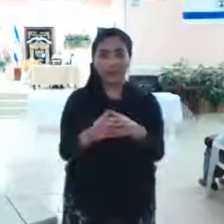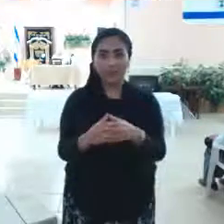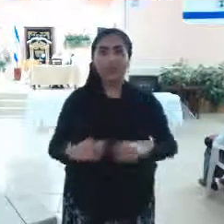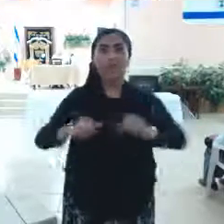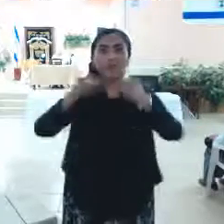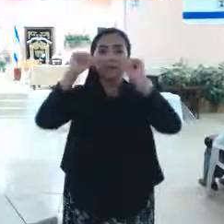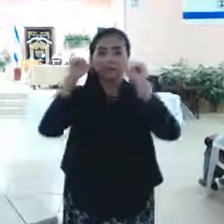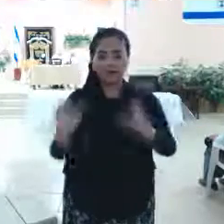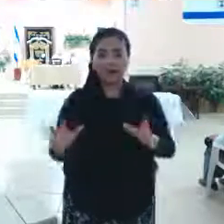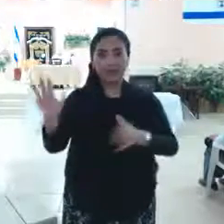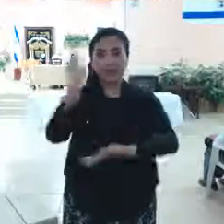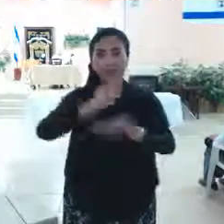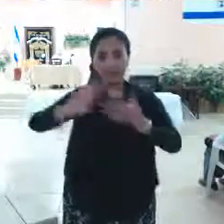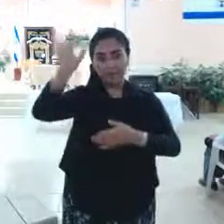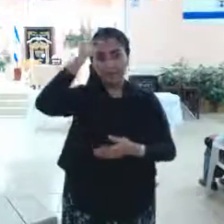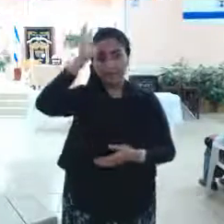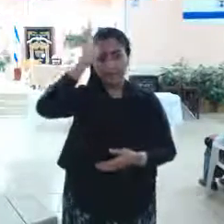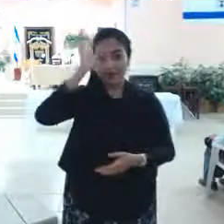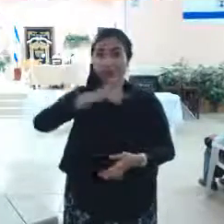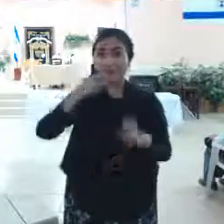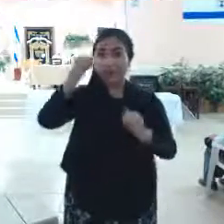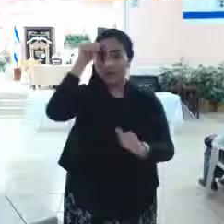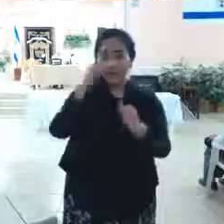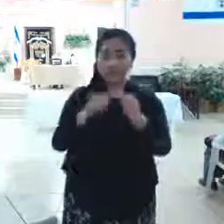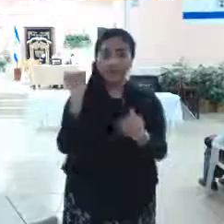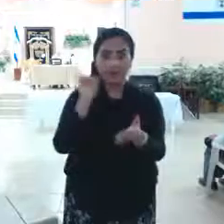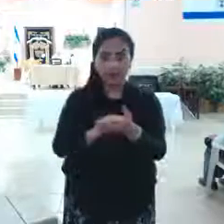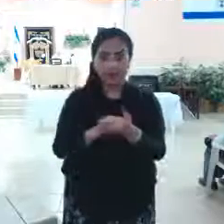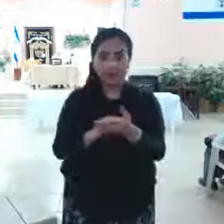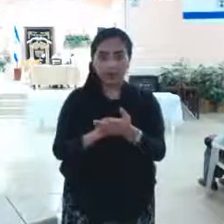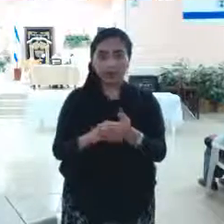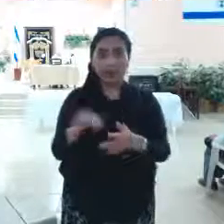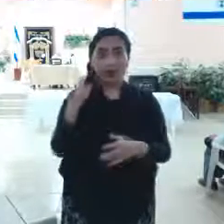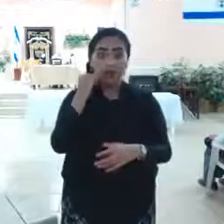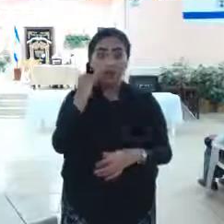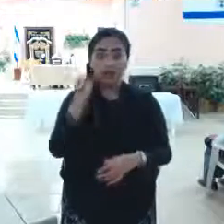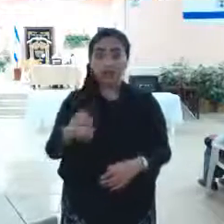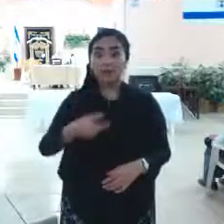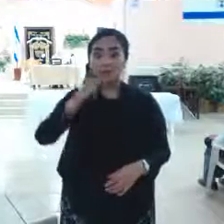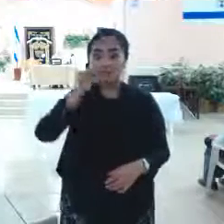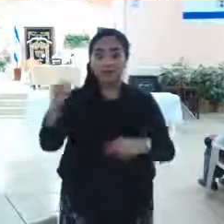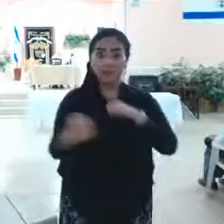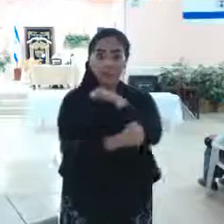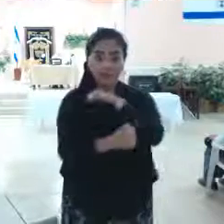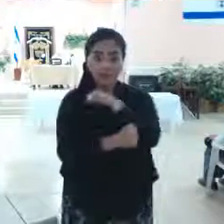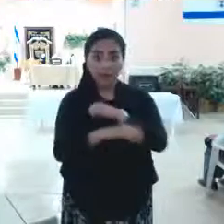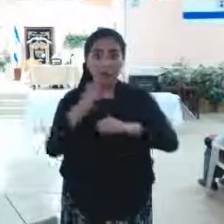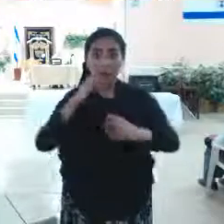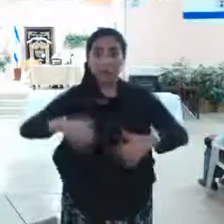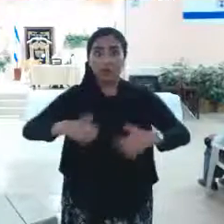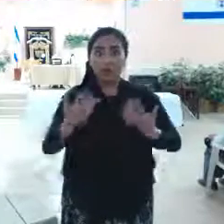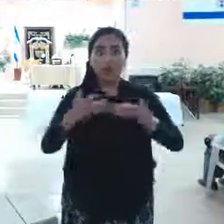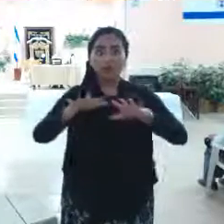together. Blessed is the Avocados. And remember that if they took a Pesach,